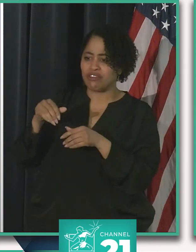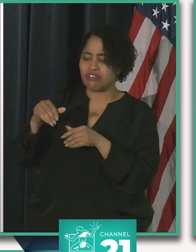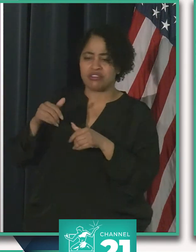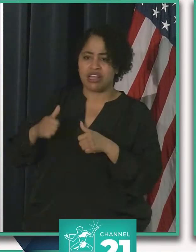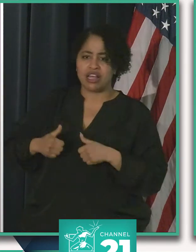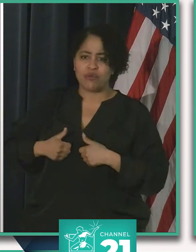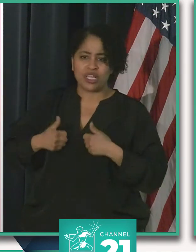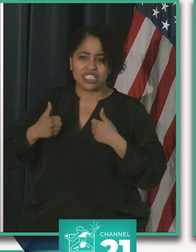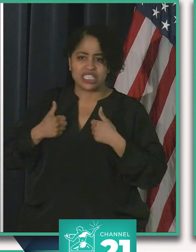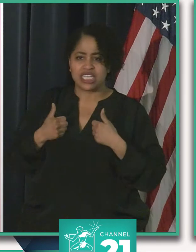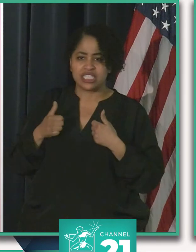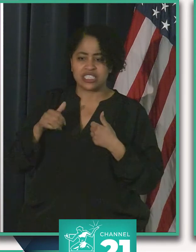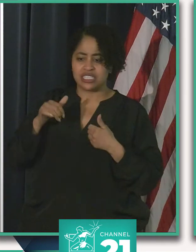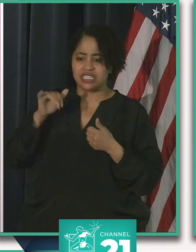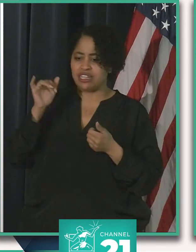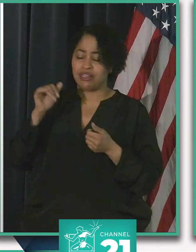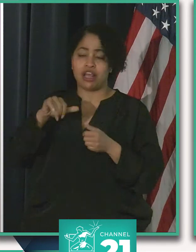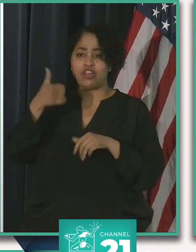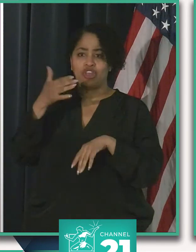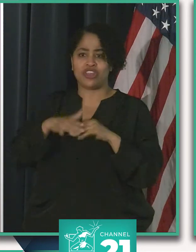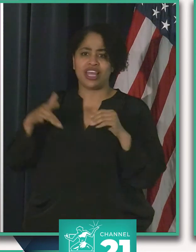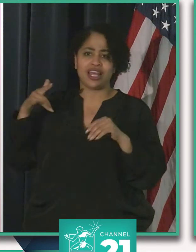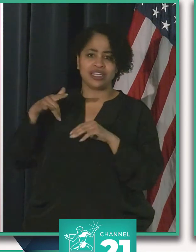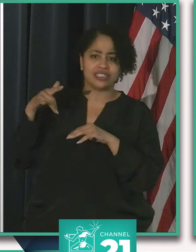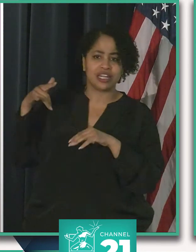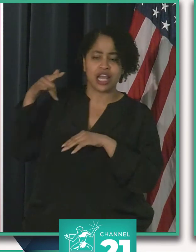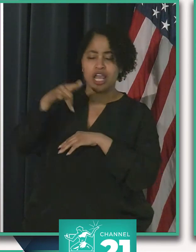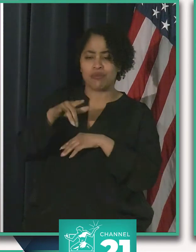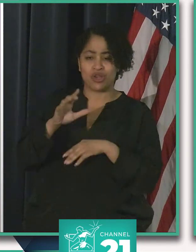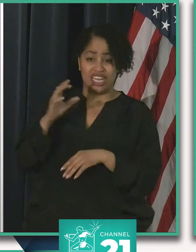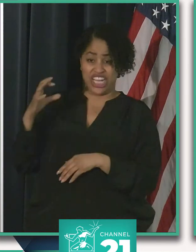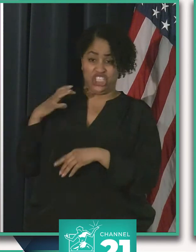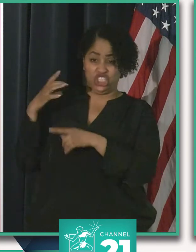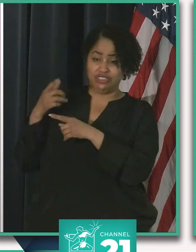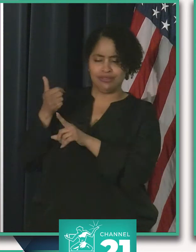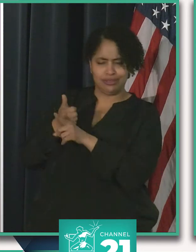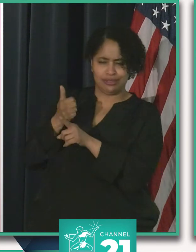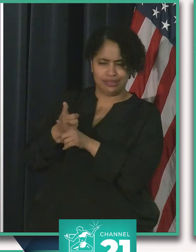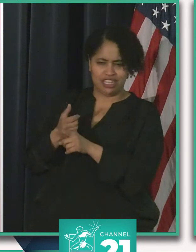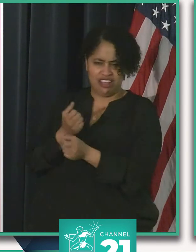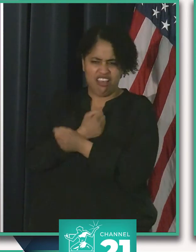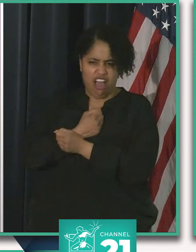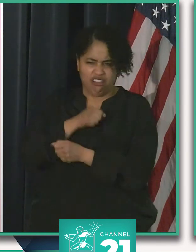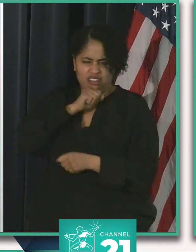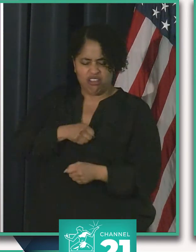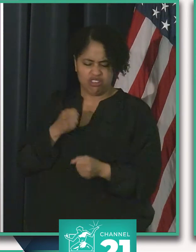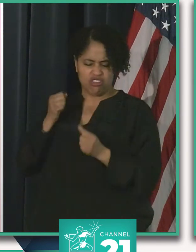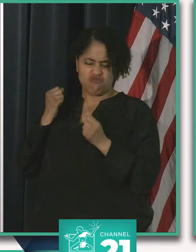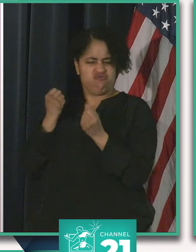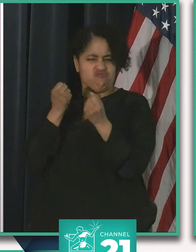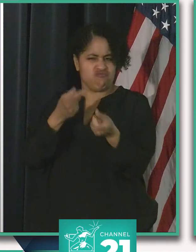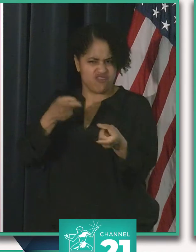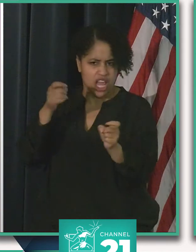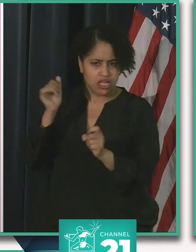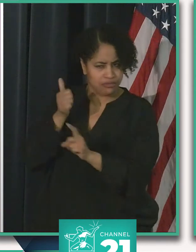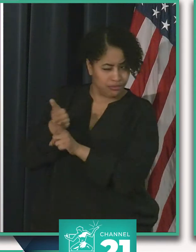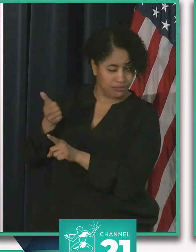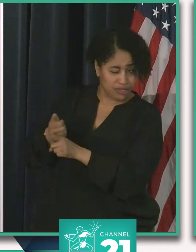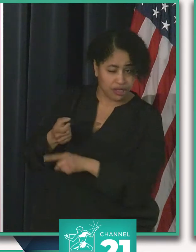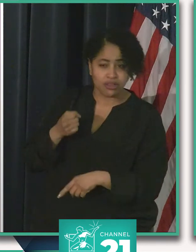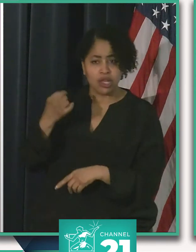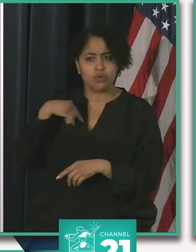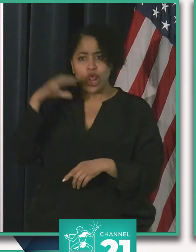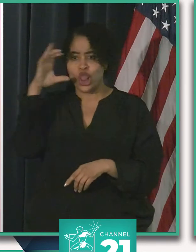chief has been, he's a drag racing nut himself, and he's been looking for a solution. If you've got an